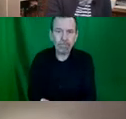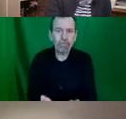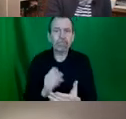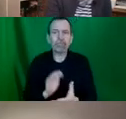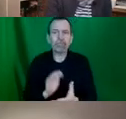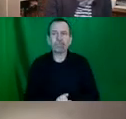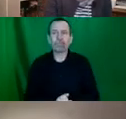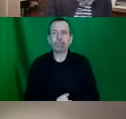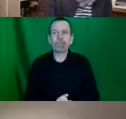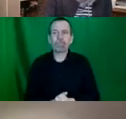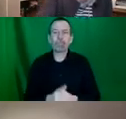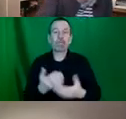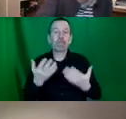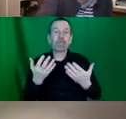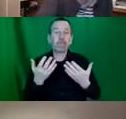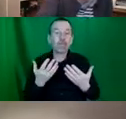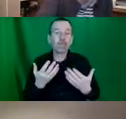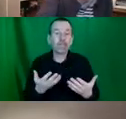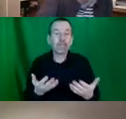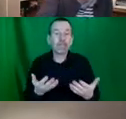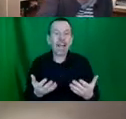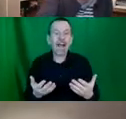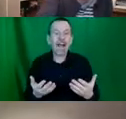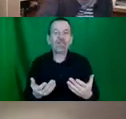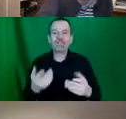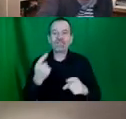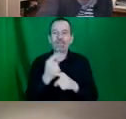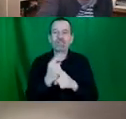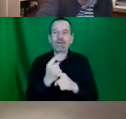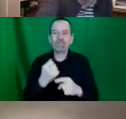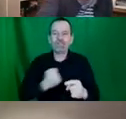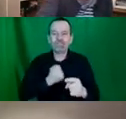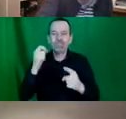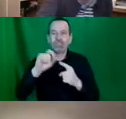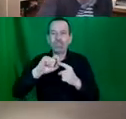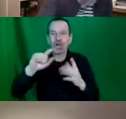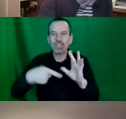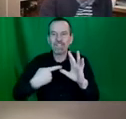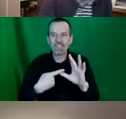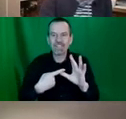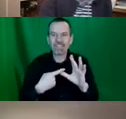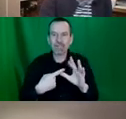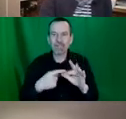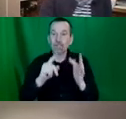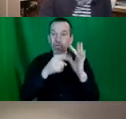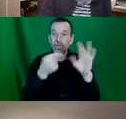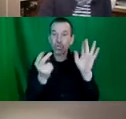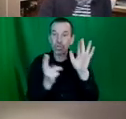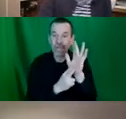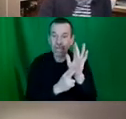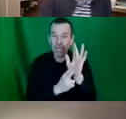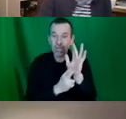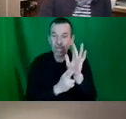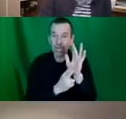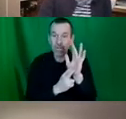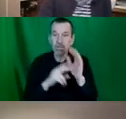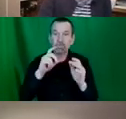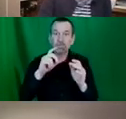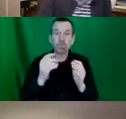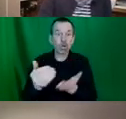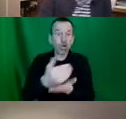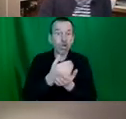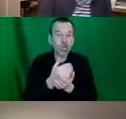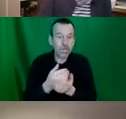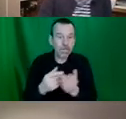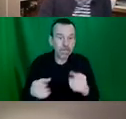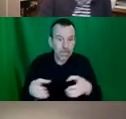Right, that's enough about graphs, onto some practical projects. In January, the conservation teams embark on a selection of conservation bids to treat